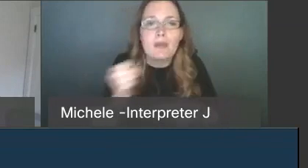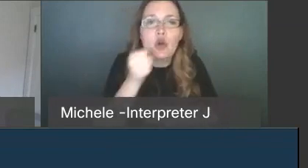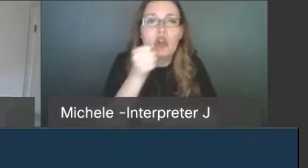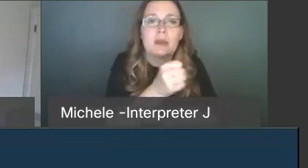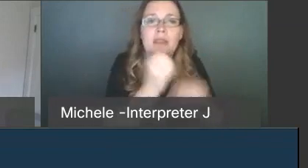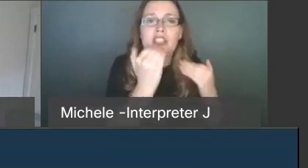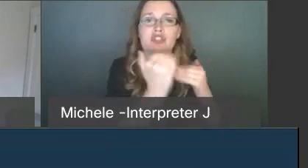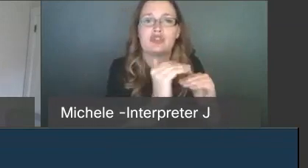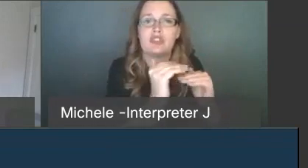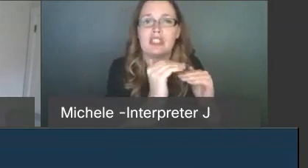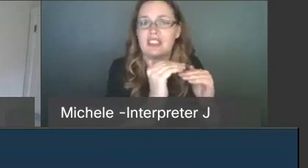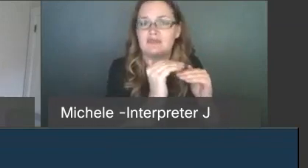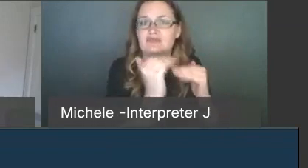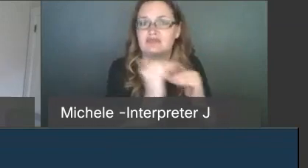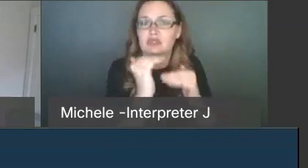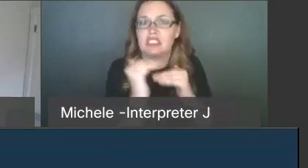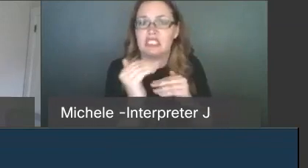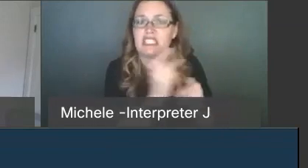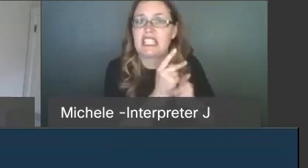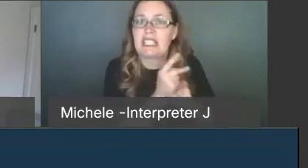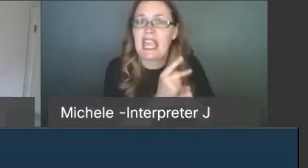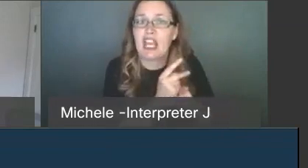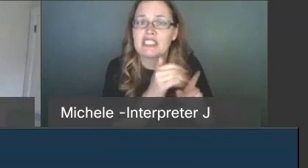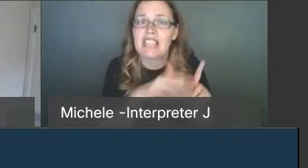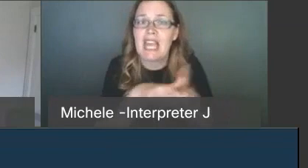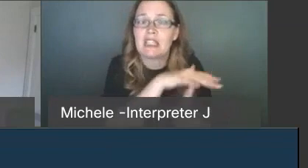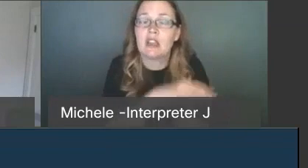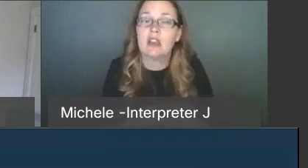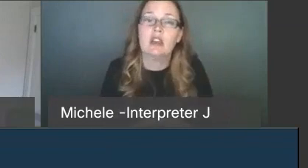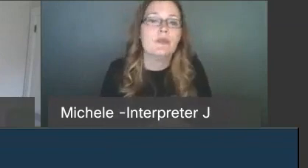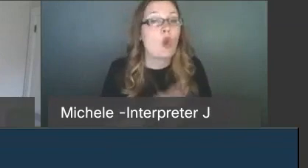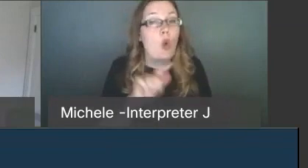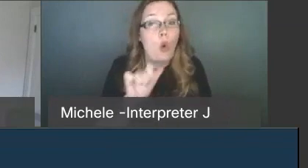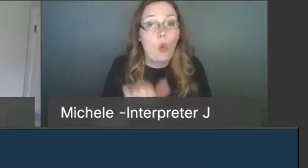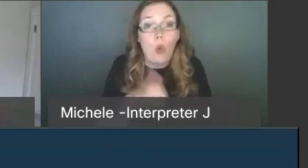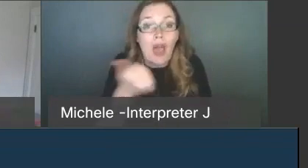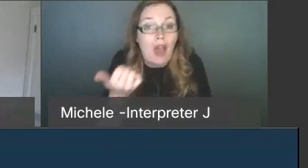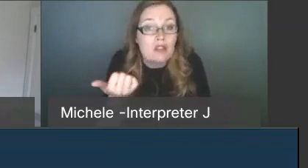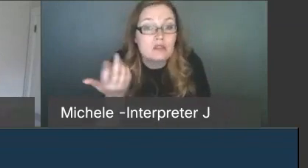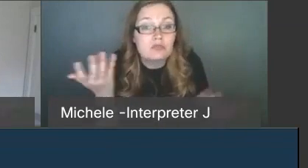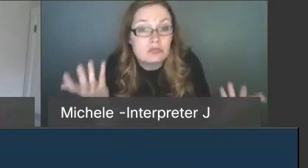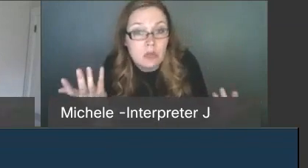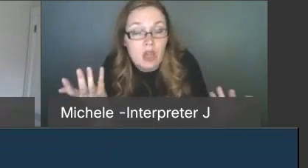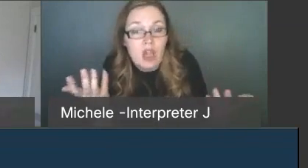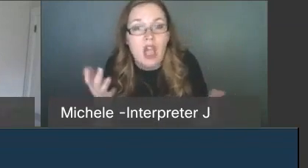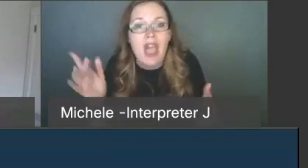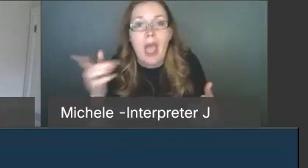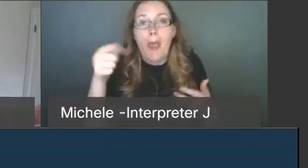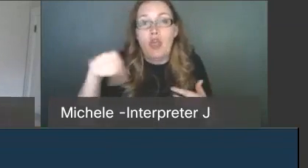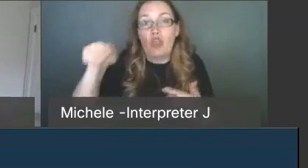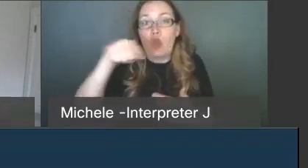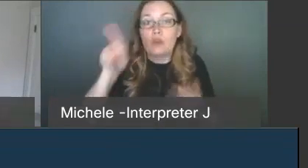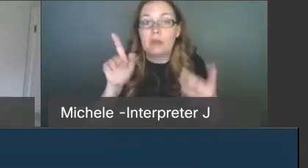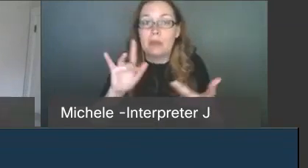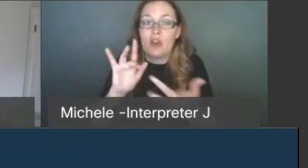restrictive level of care. What else might be going on? Well, we might actually be putting them in contact with individuals who are